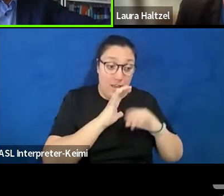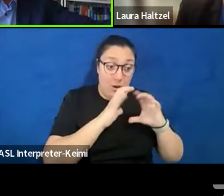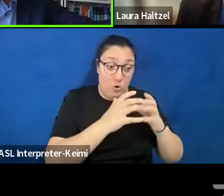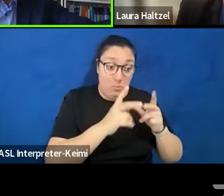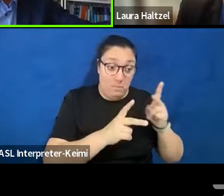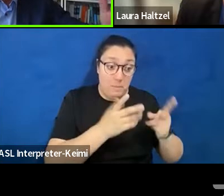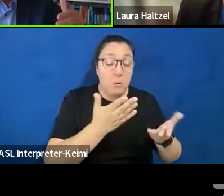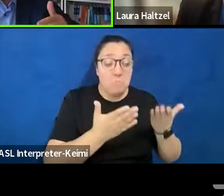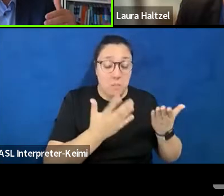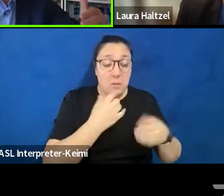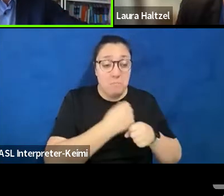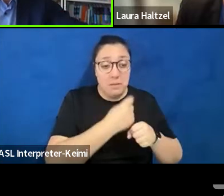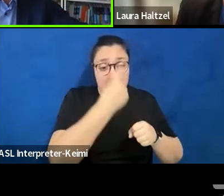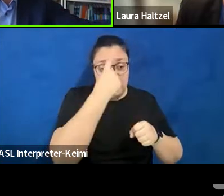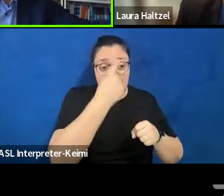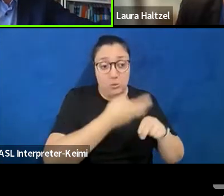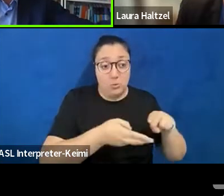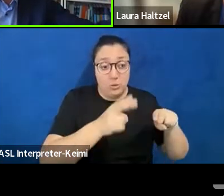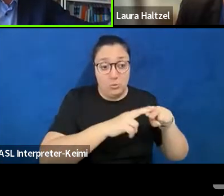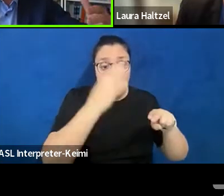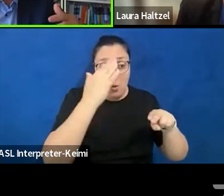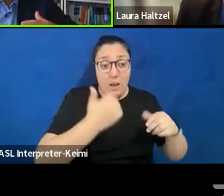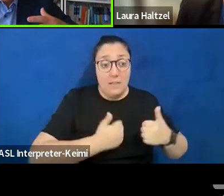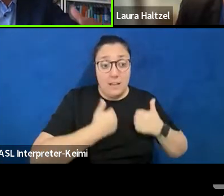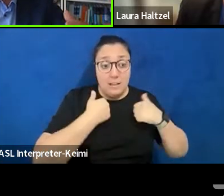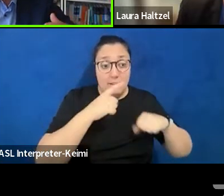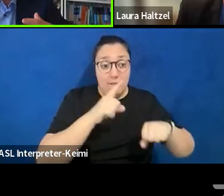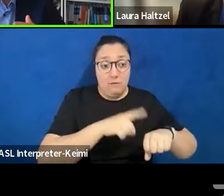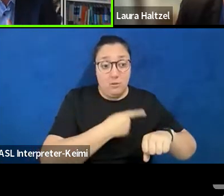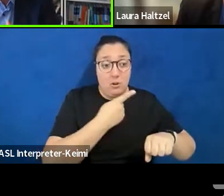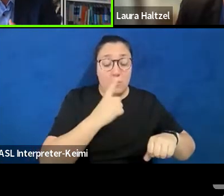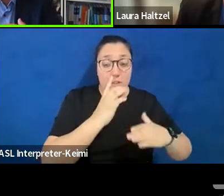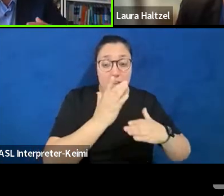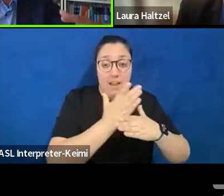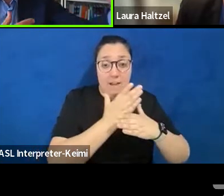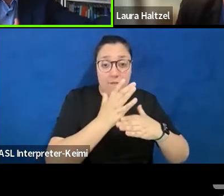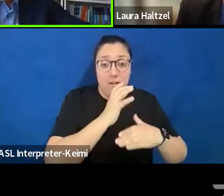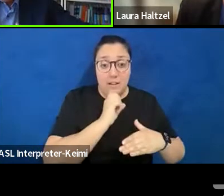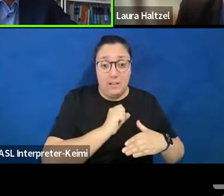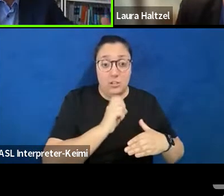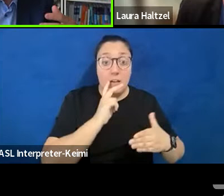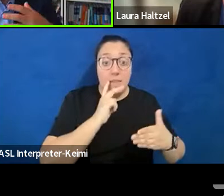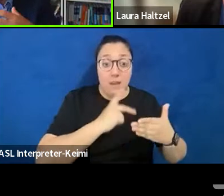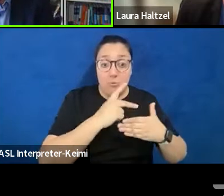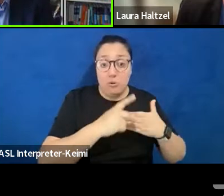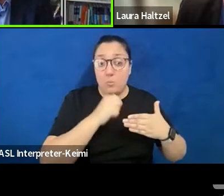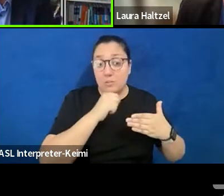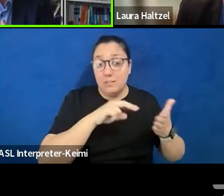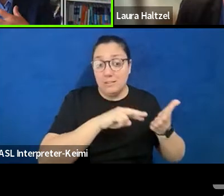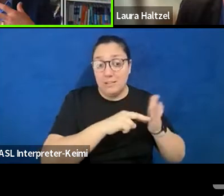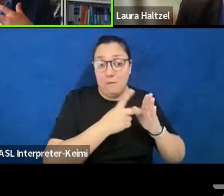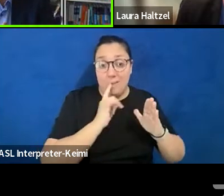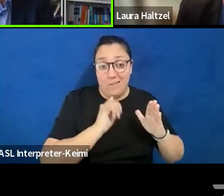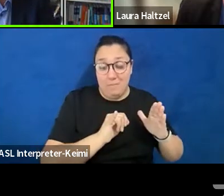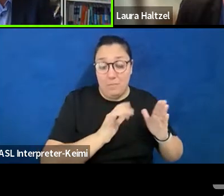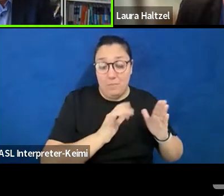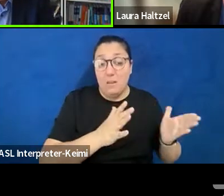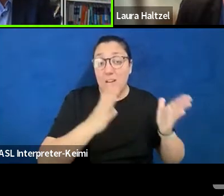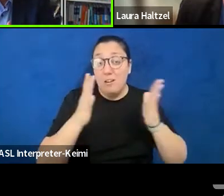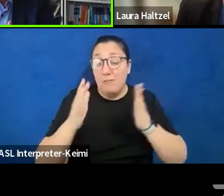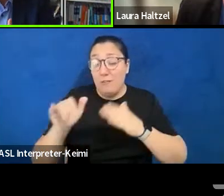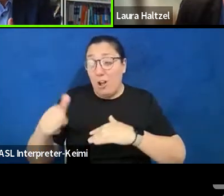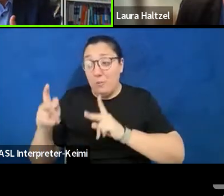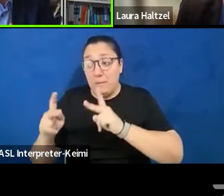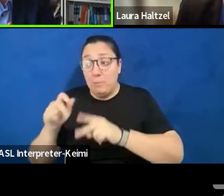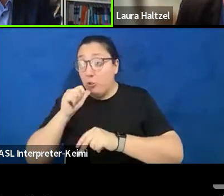to increase their retirement age because they are living longer than the average age. And in some ways, the program wasn't intended for that. For others, they are not living as